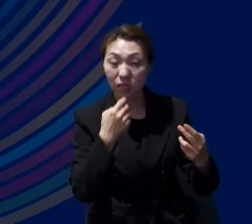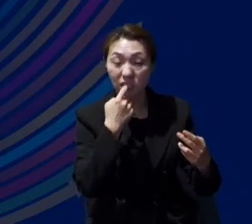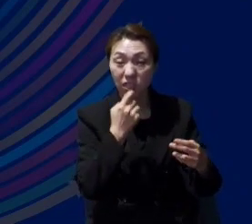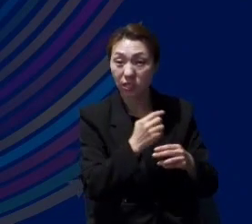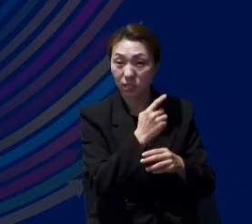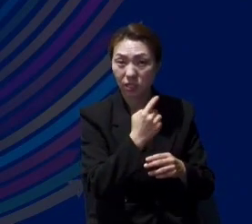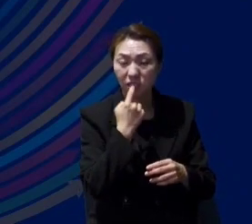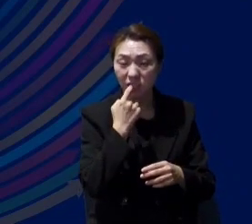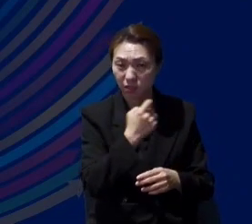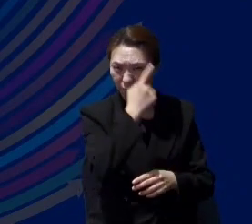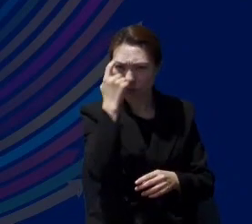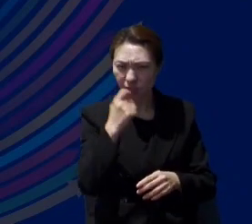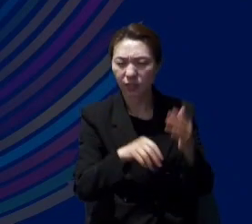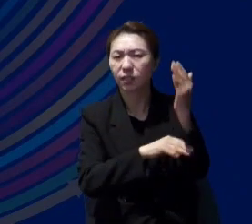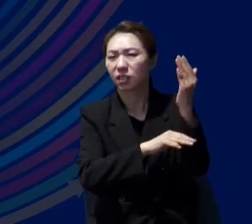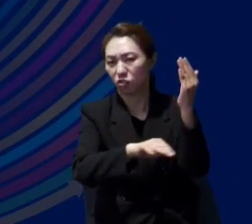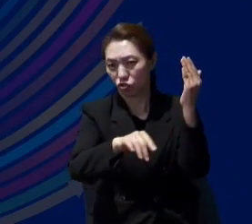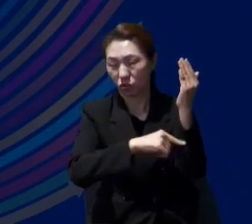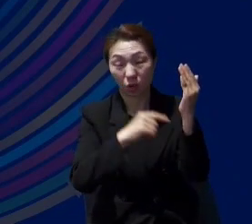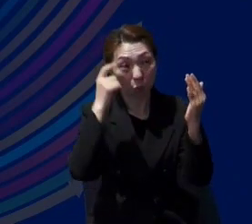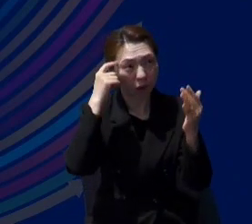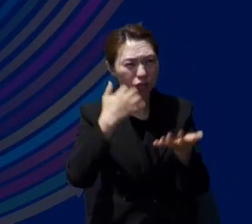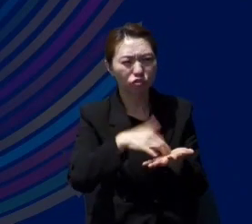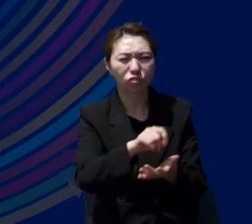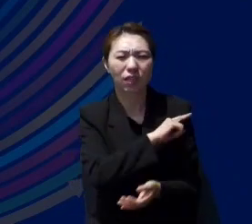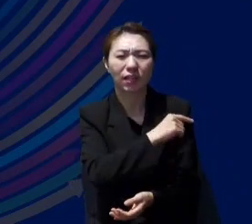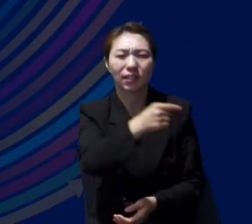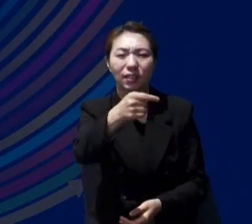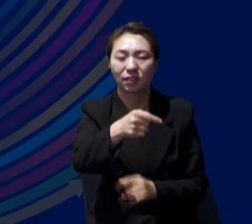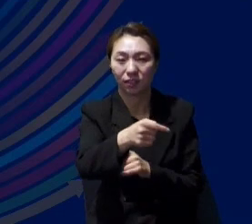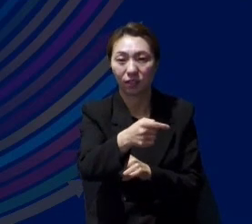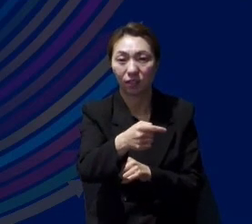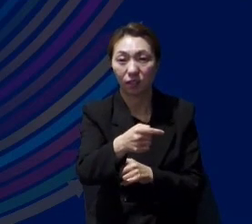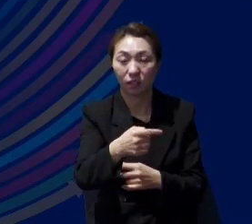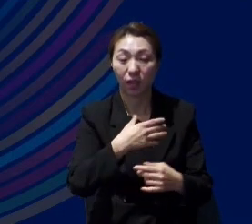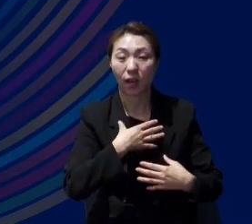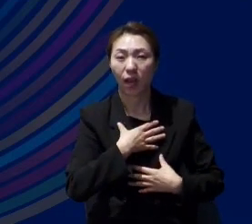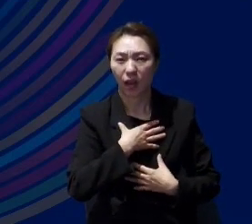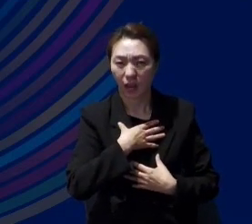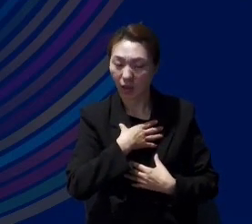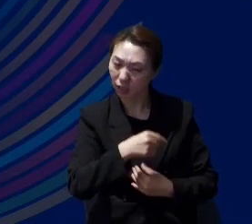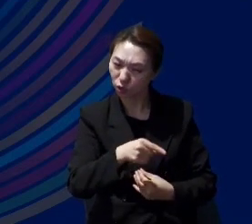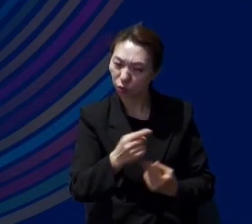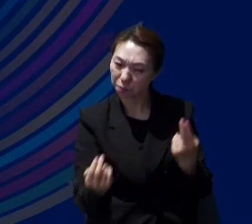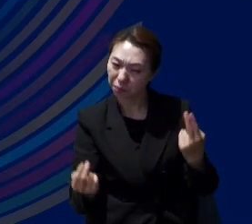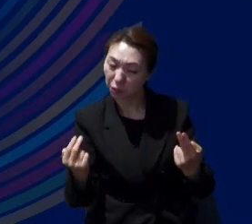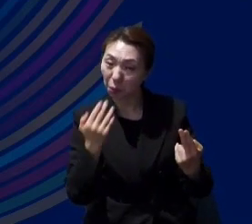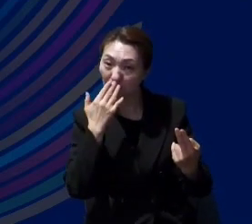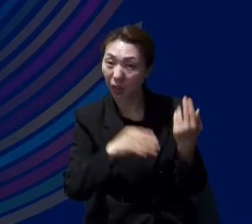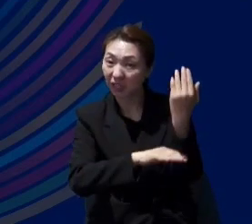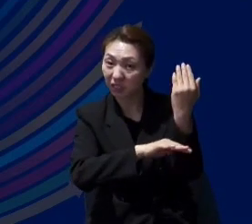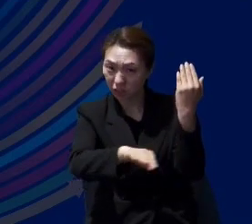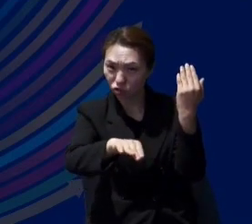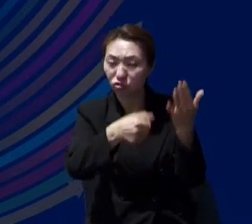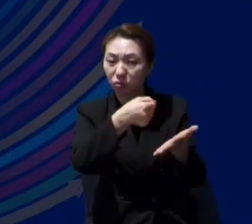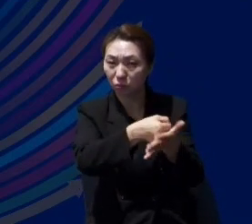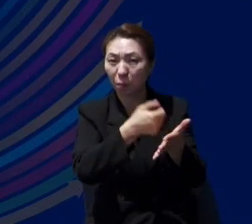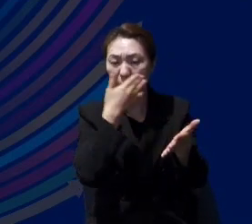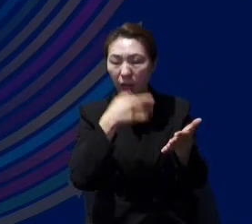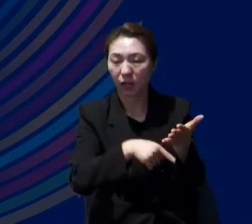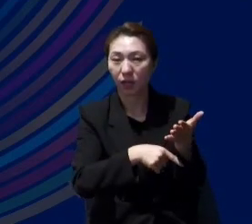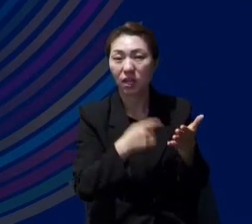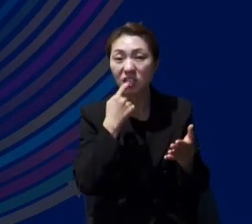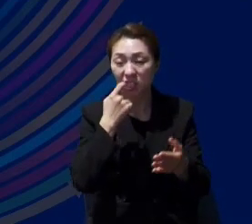the one where we can have kind of the most stable set of comparisons. And you can see from these maps, now anywhere that's in purple is a